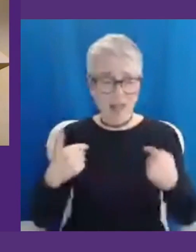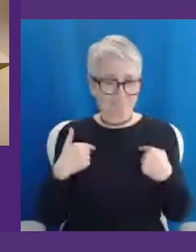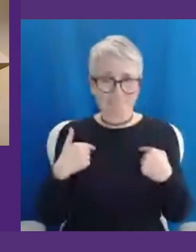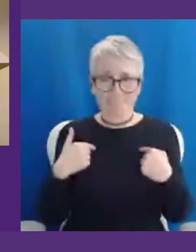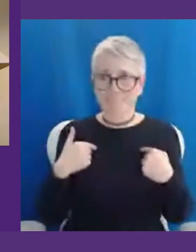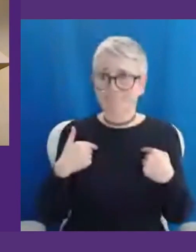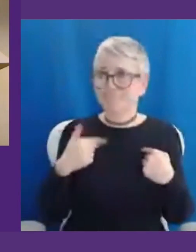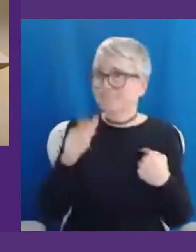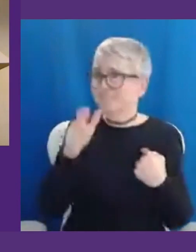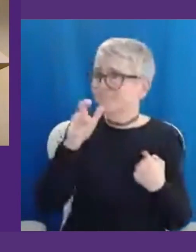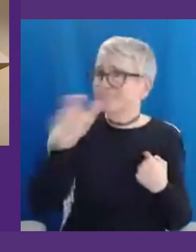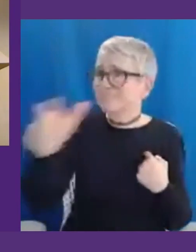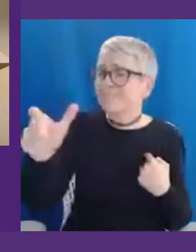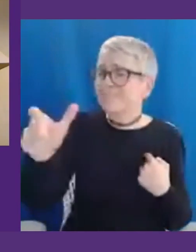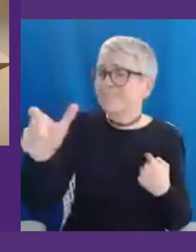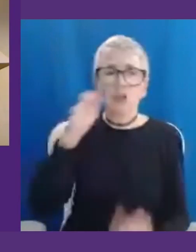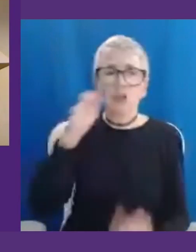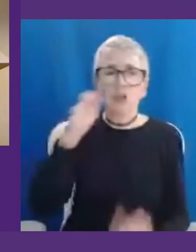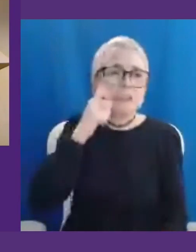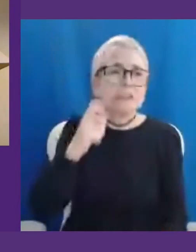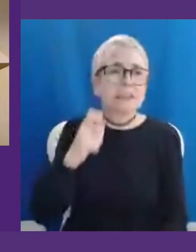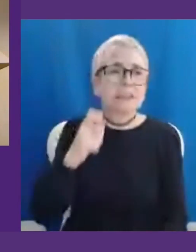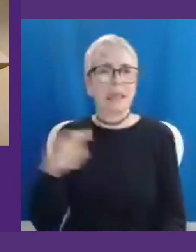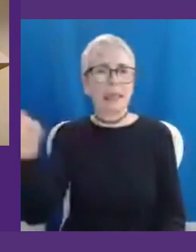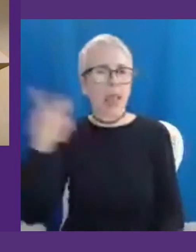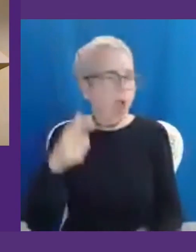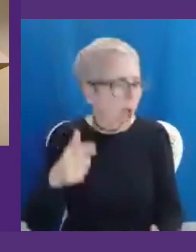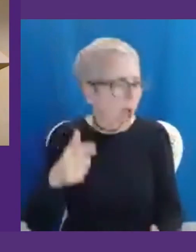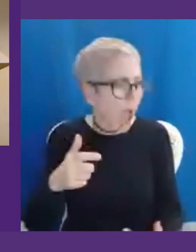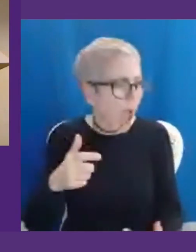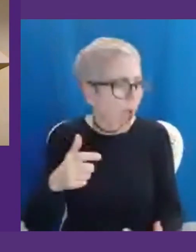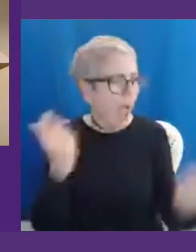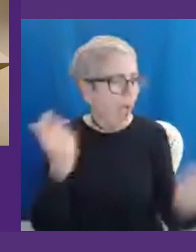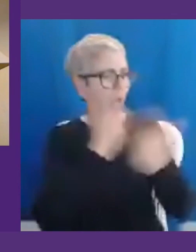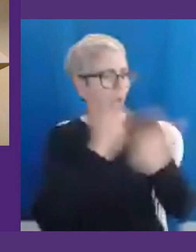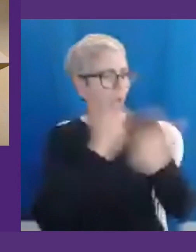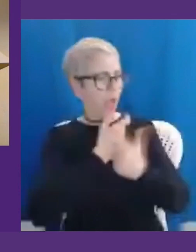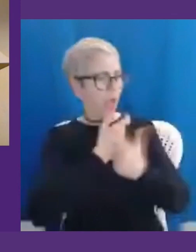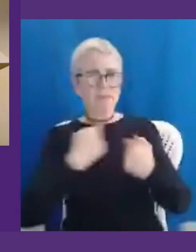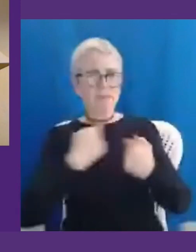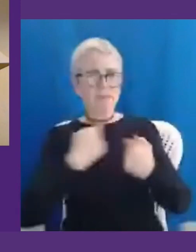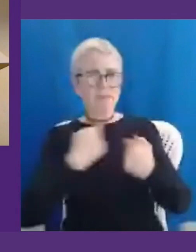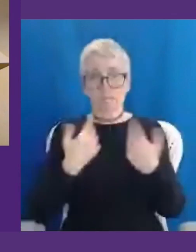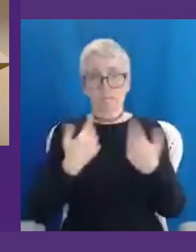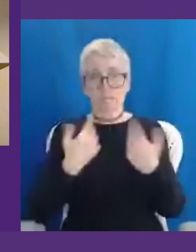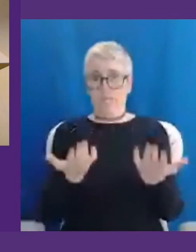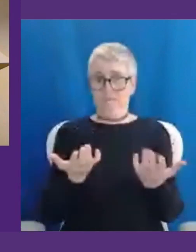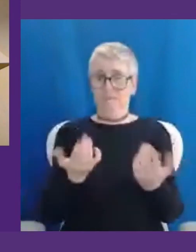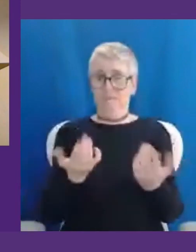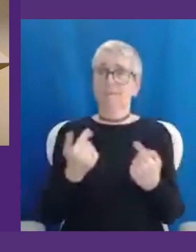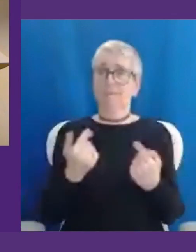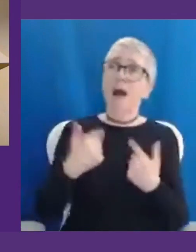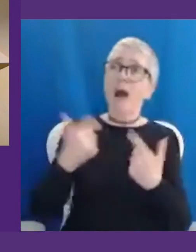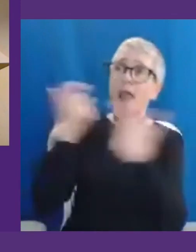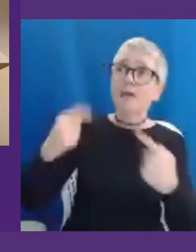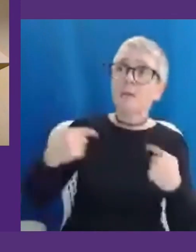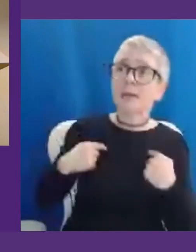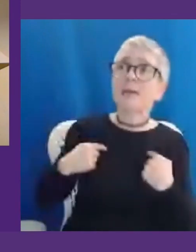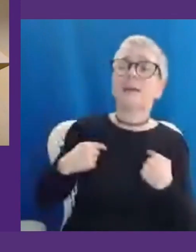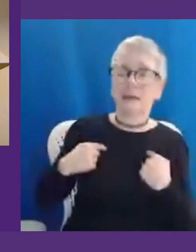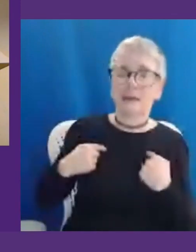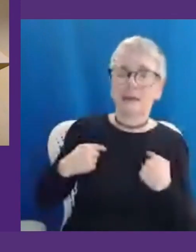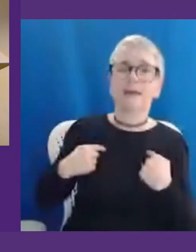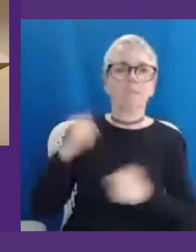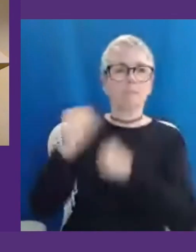laugh. And I thought that when I made people laugh, I earned their respect. And I felt